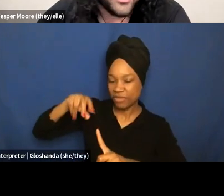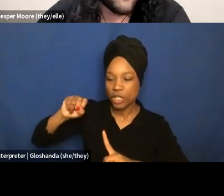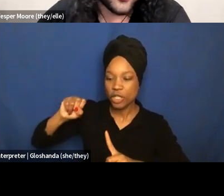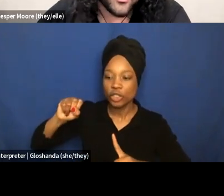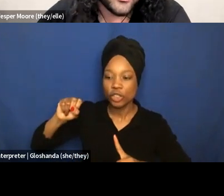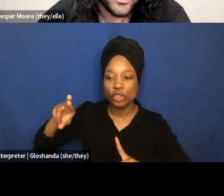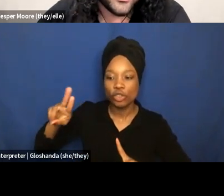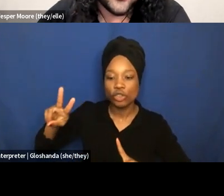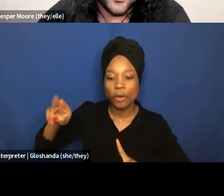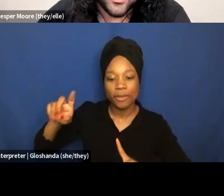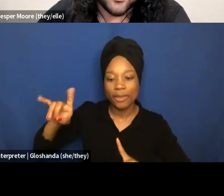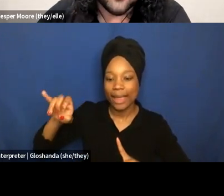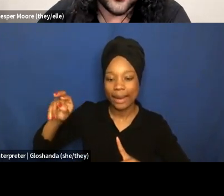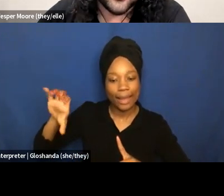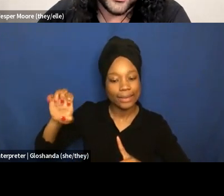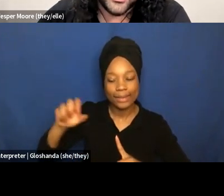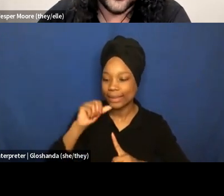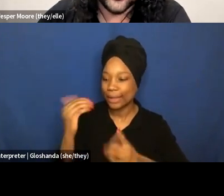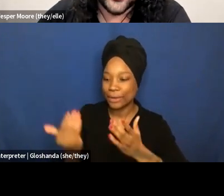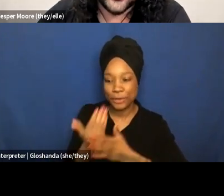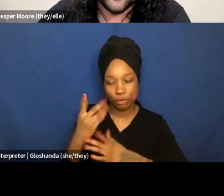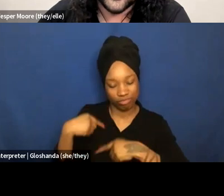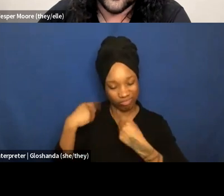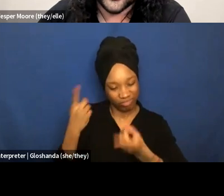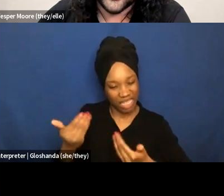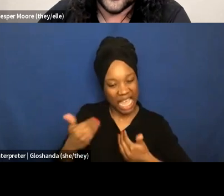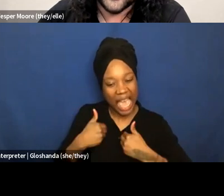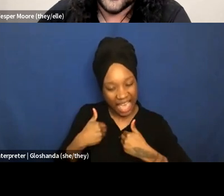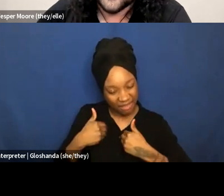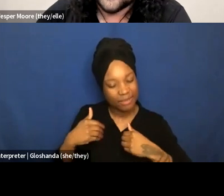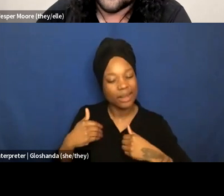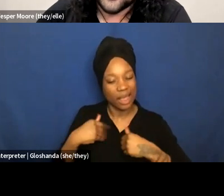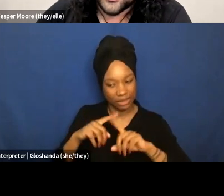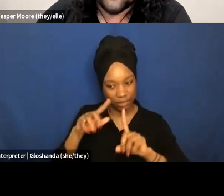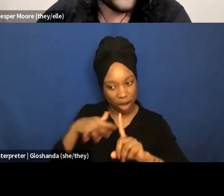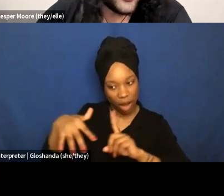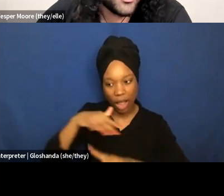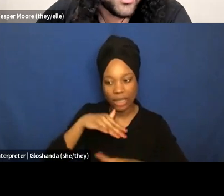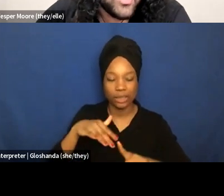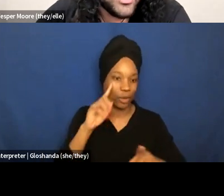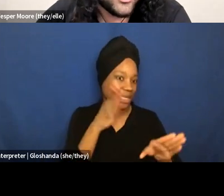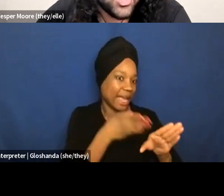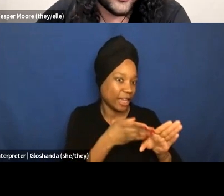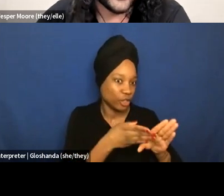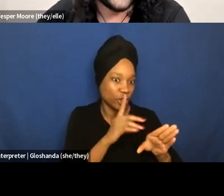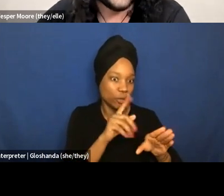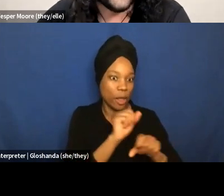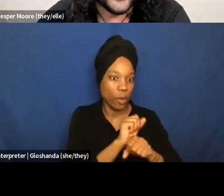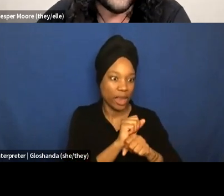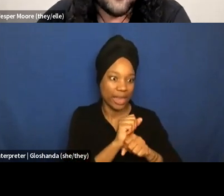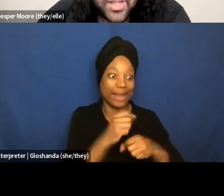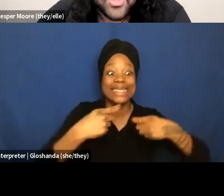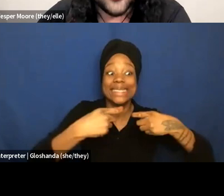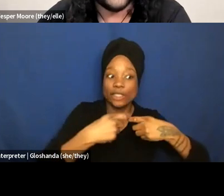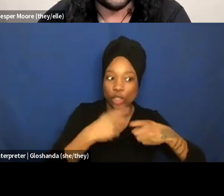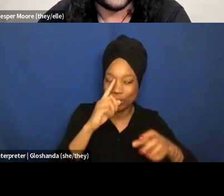surveillance in many different contexts. So psychiatry is really working on something now. Well, I should say specifically digital psychiatry